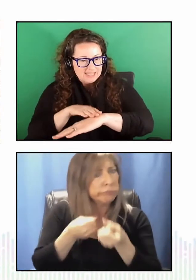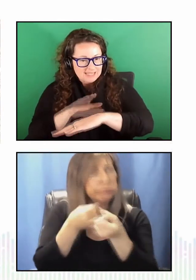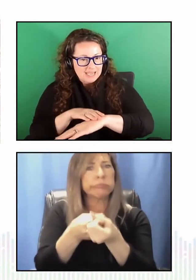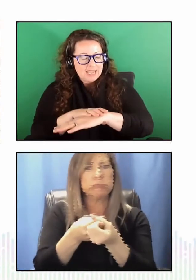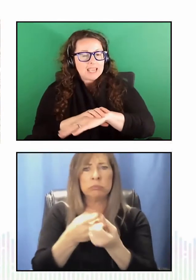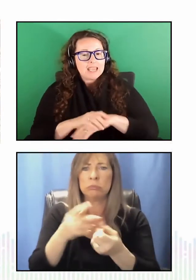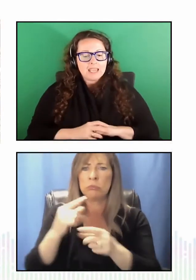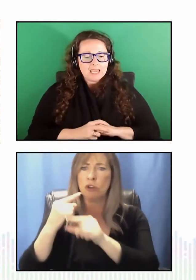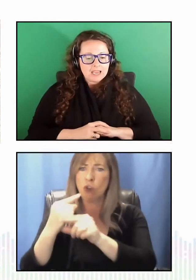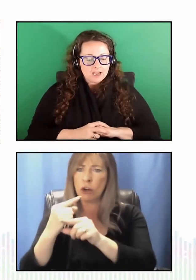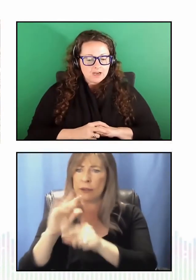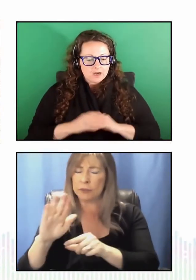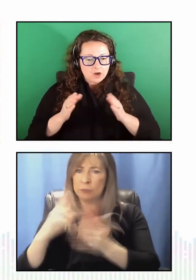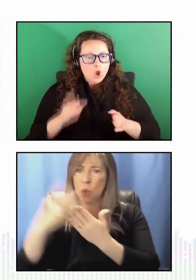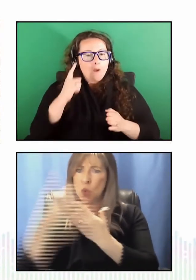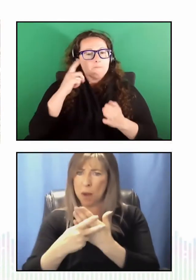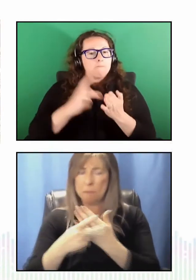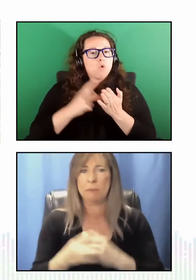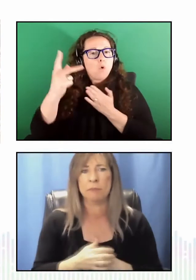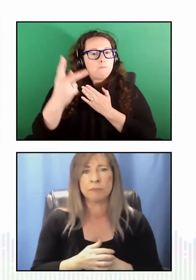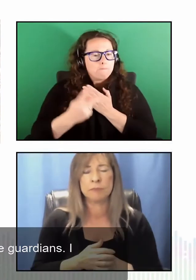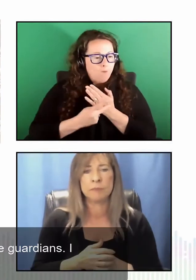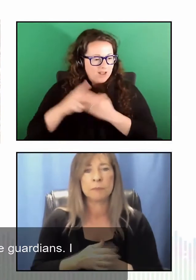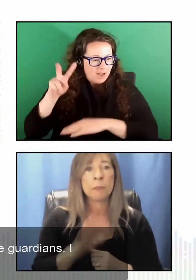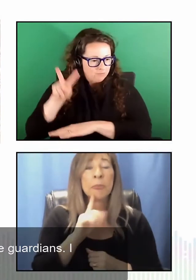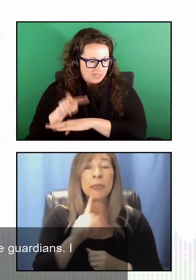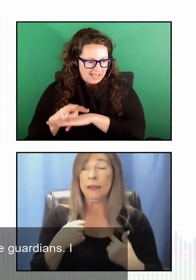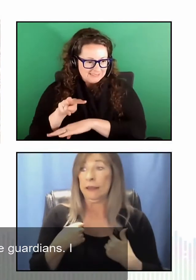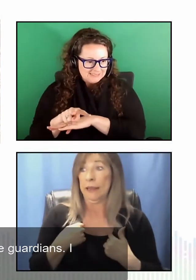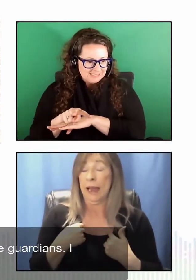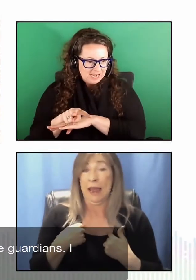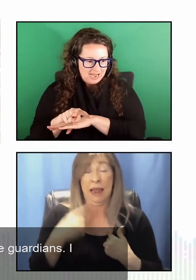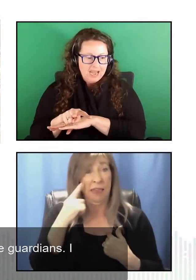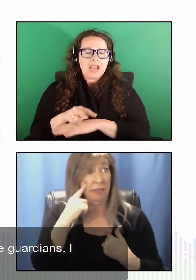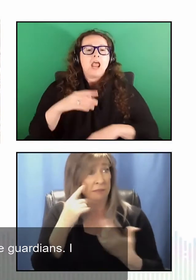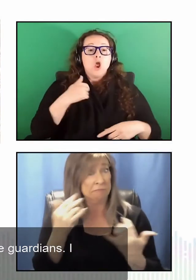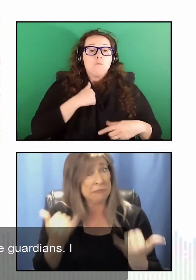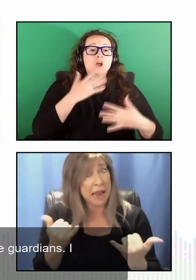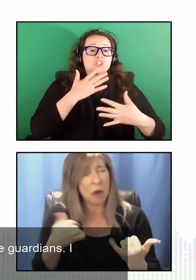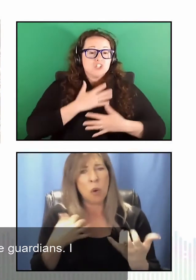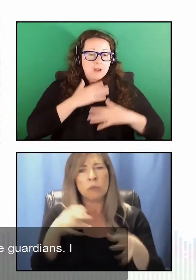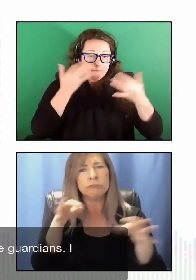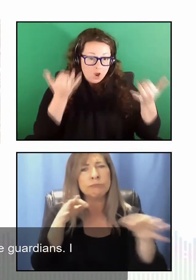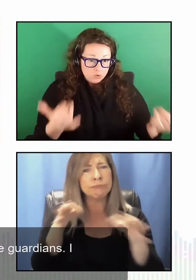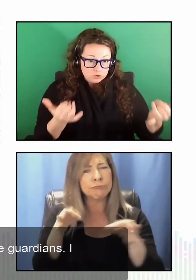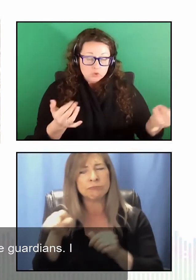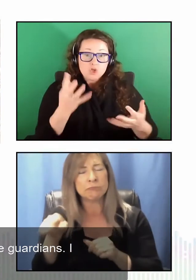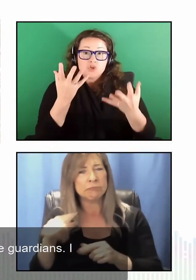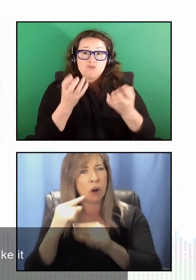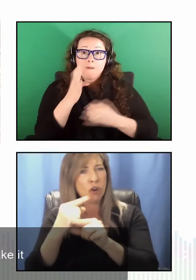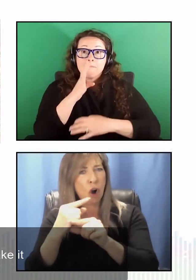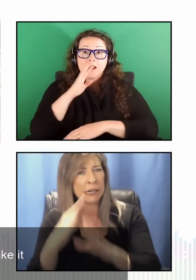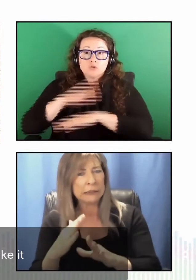the Guardians program. What I would like to do now is talk about the Guardians, and I don't have very much